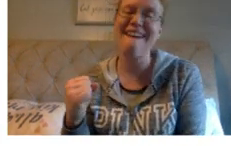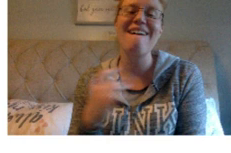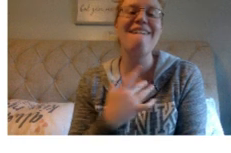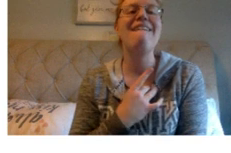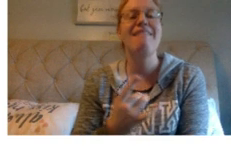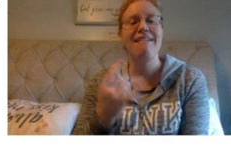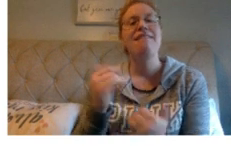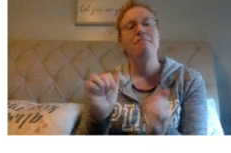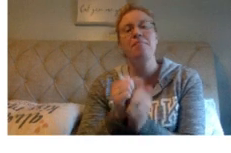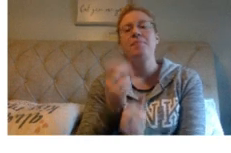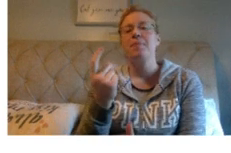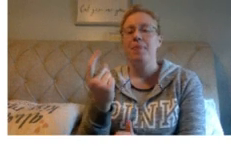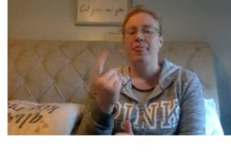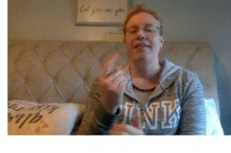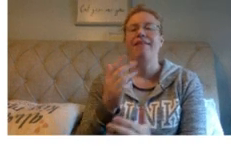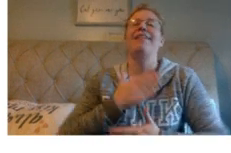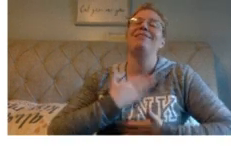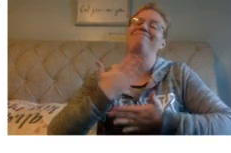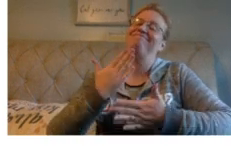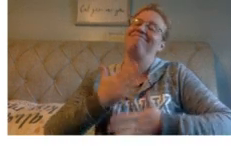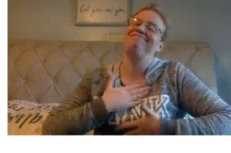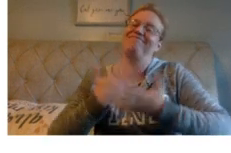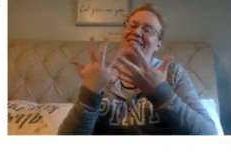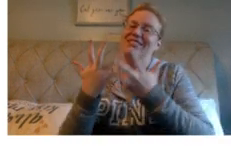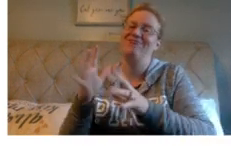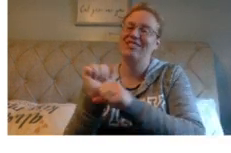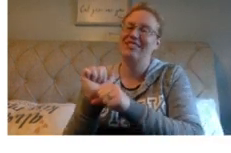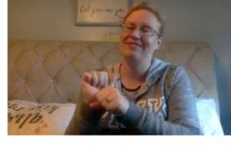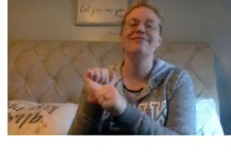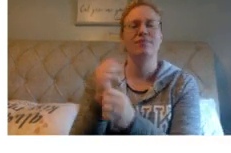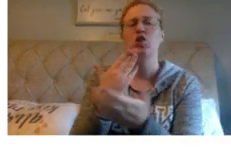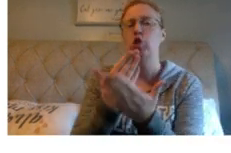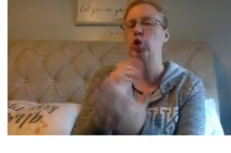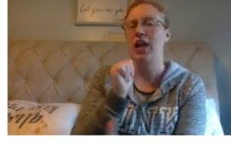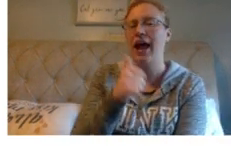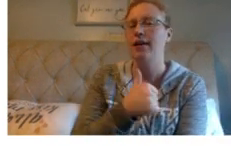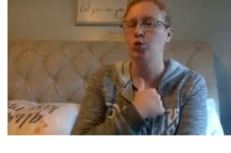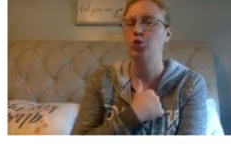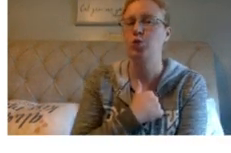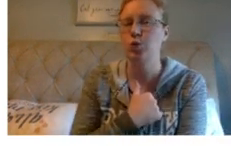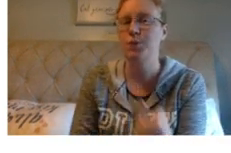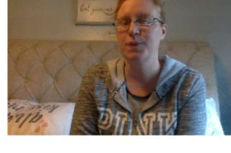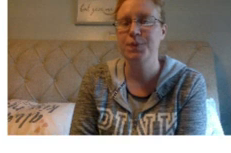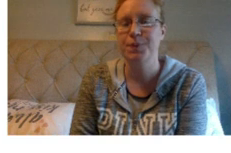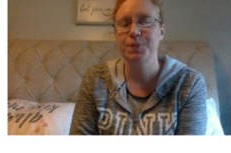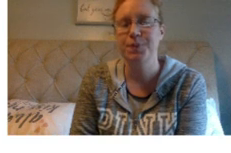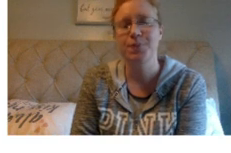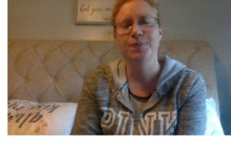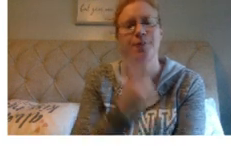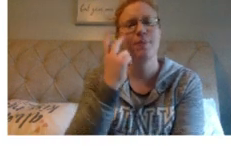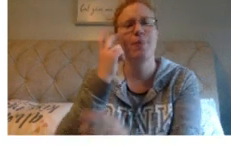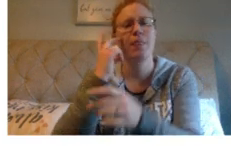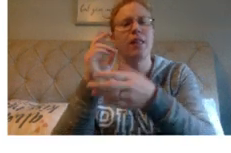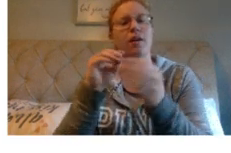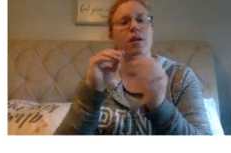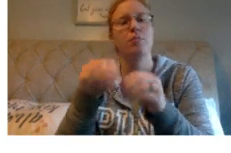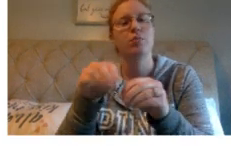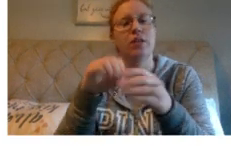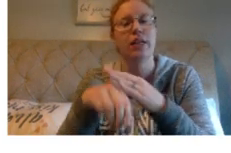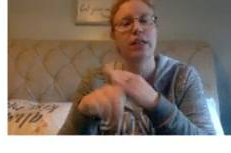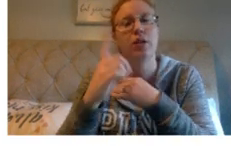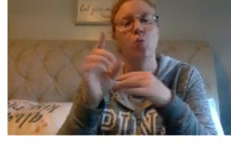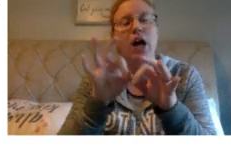playing with the dog, and she was glad she did it. She had a good attitude at her job. Okay, so let's go ahead and see if we can sum that into one